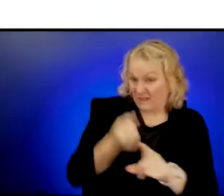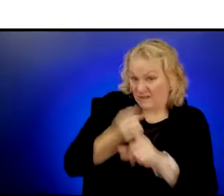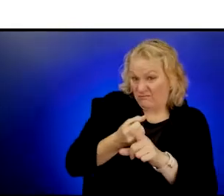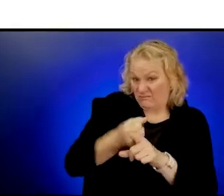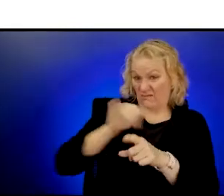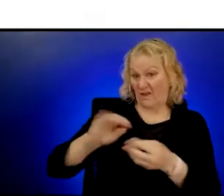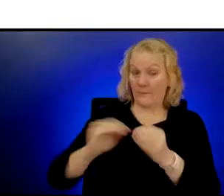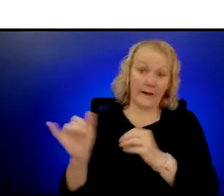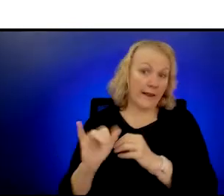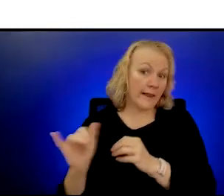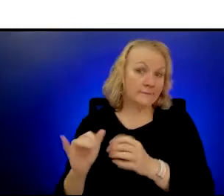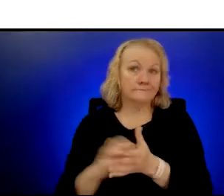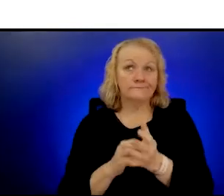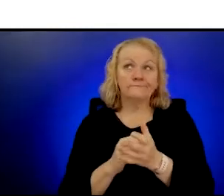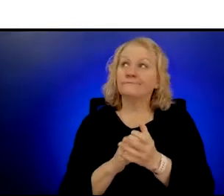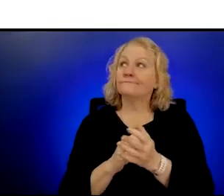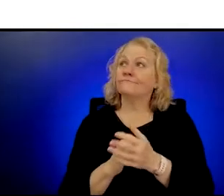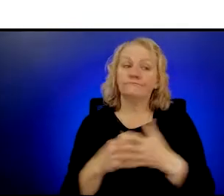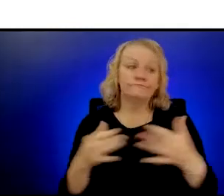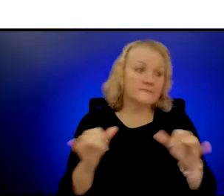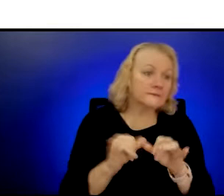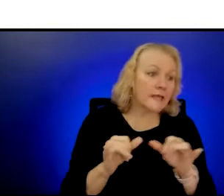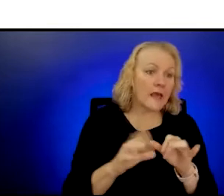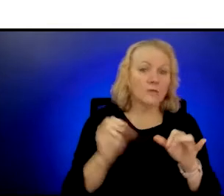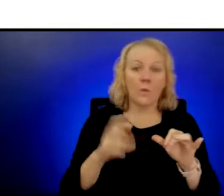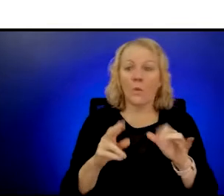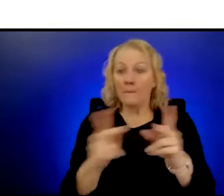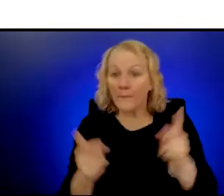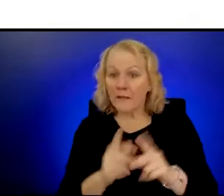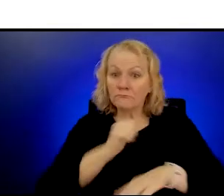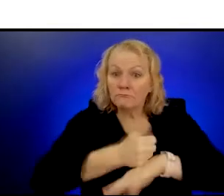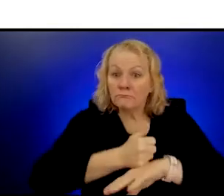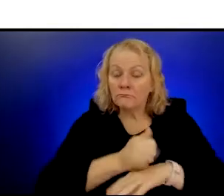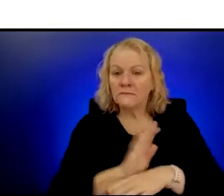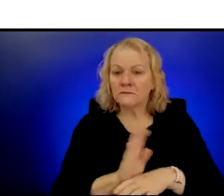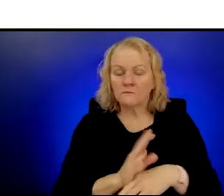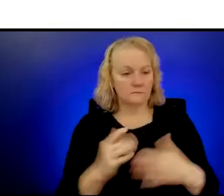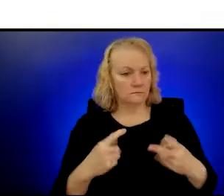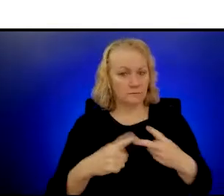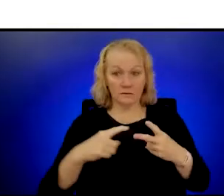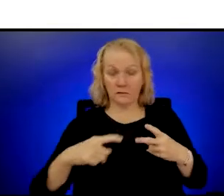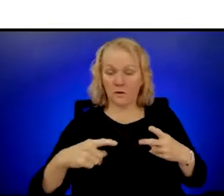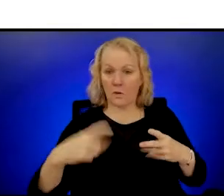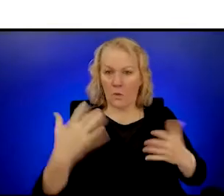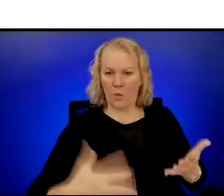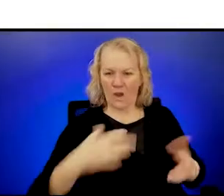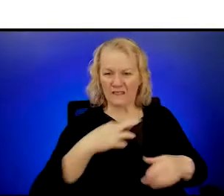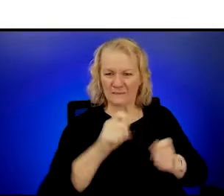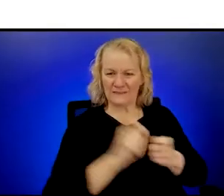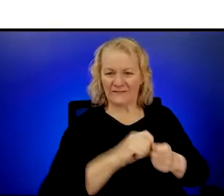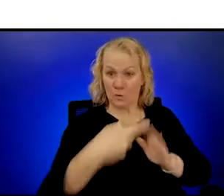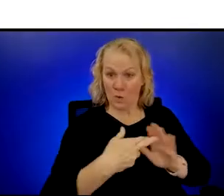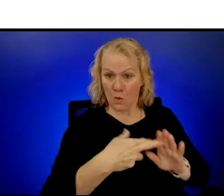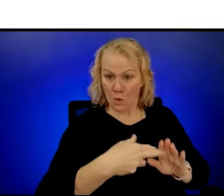such as the size and location of your business, the role that you're hiring for, and the industry in which